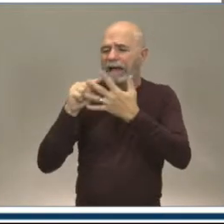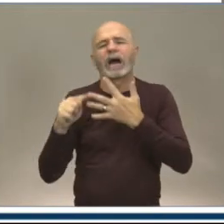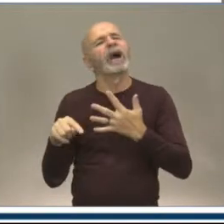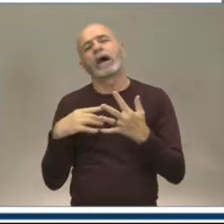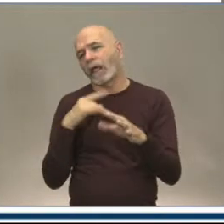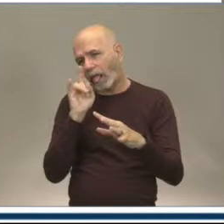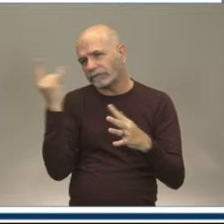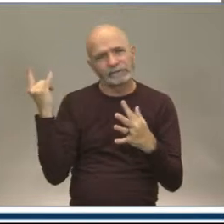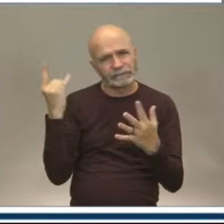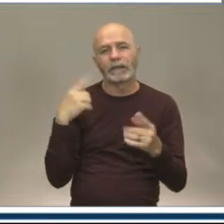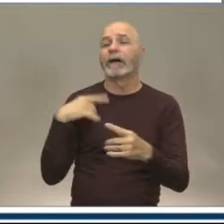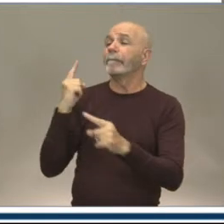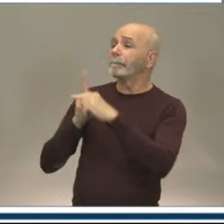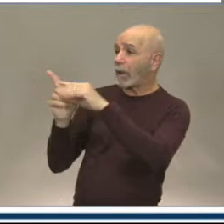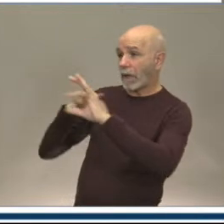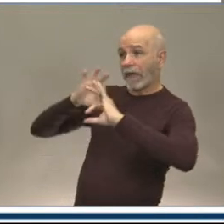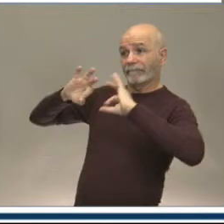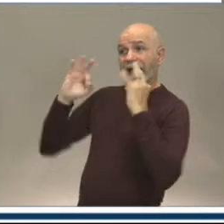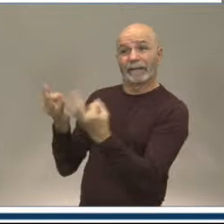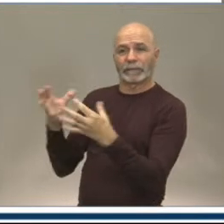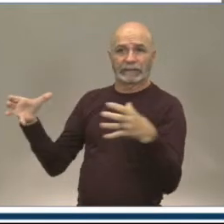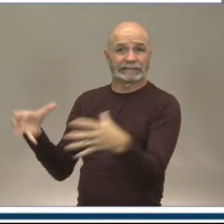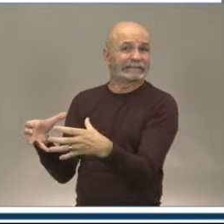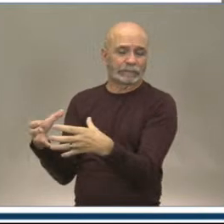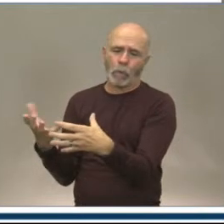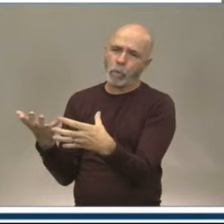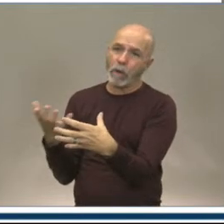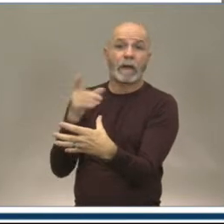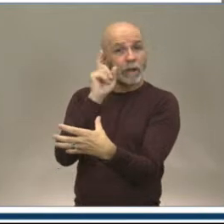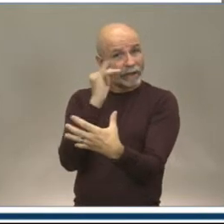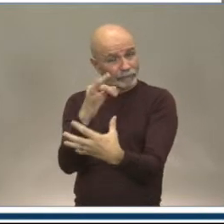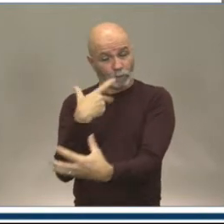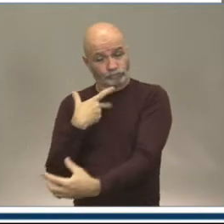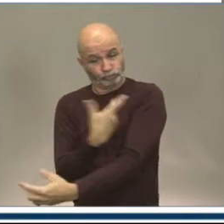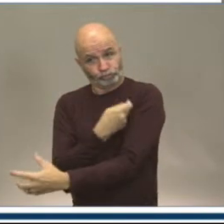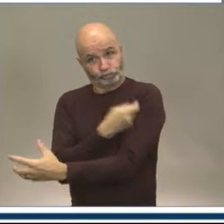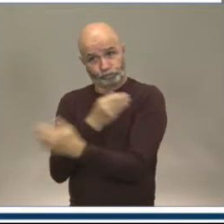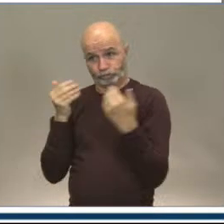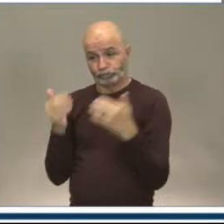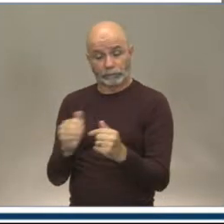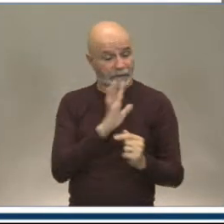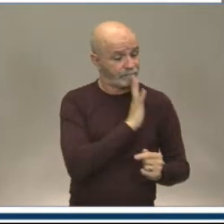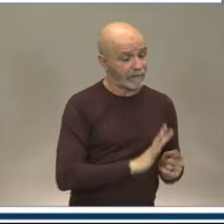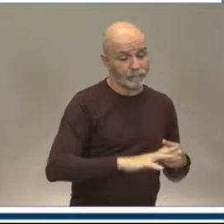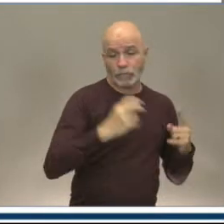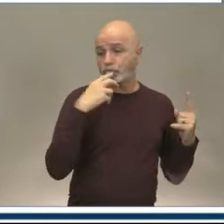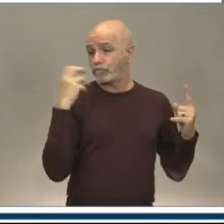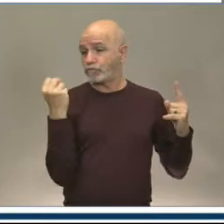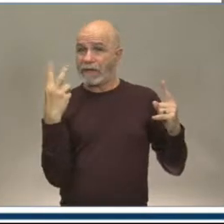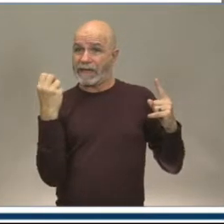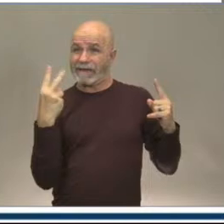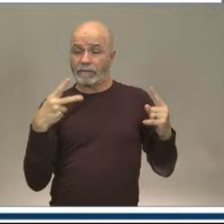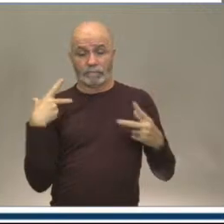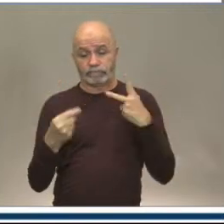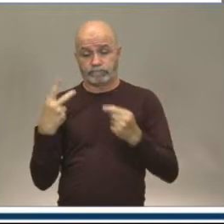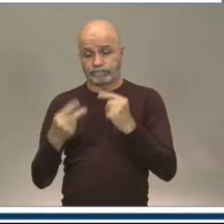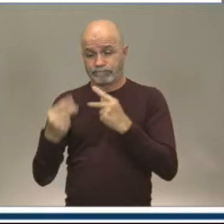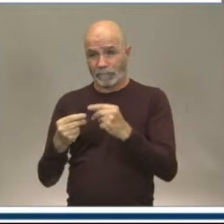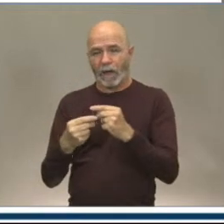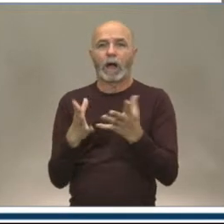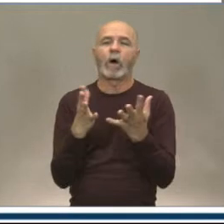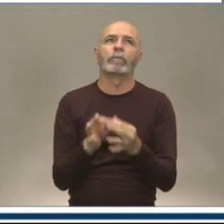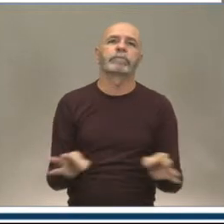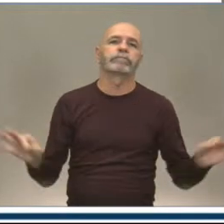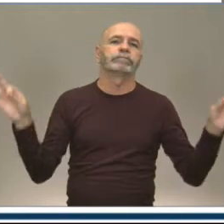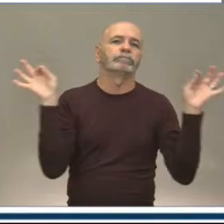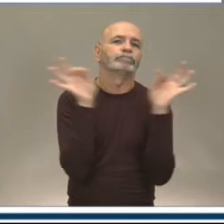families. Achieving good vaccination rates in the 5 to 11-year-old group is the next and very important step